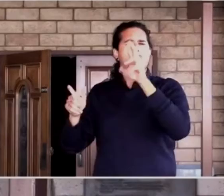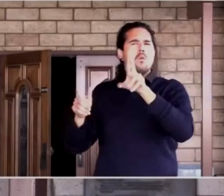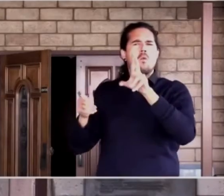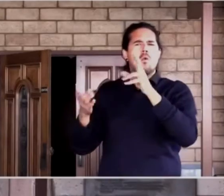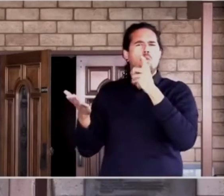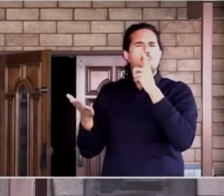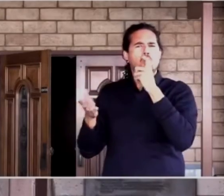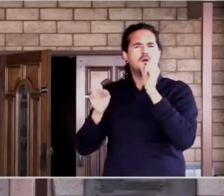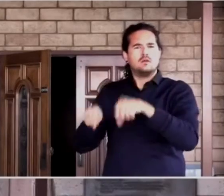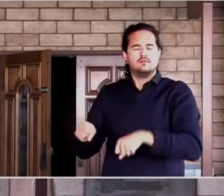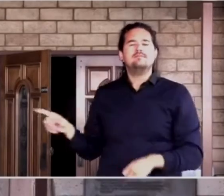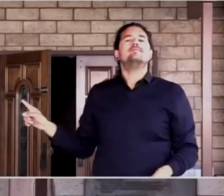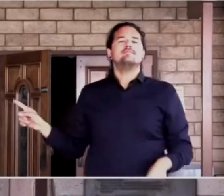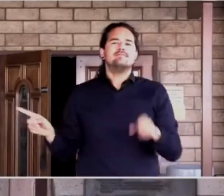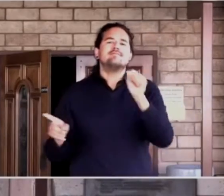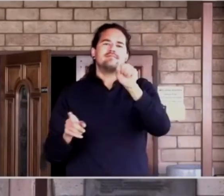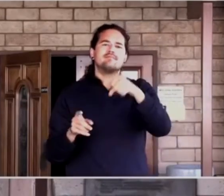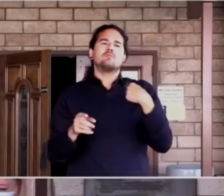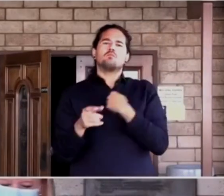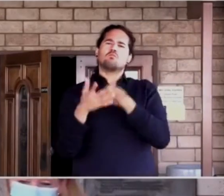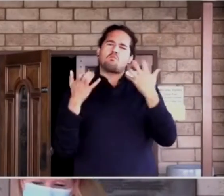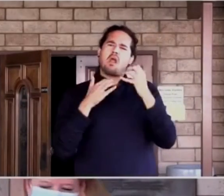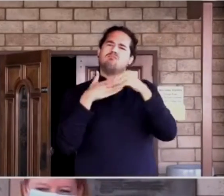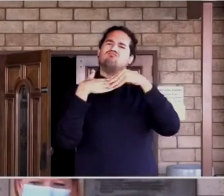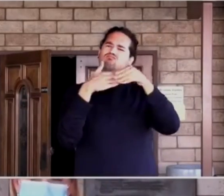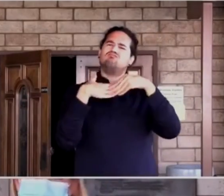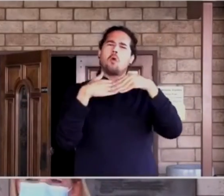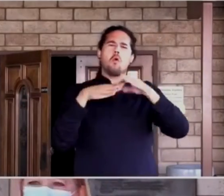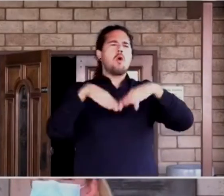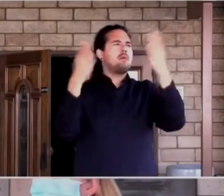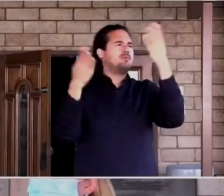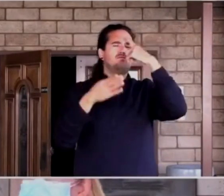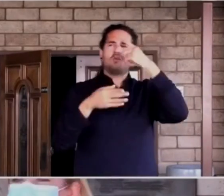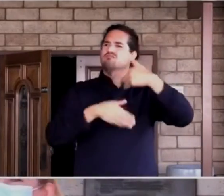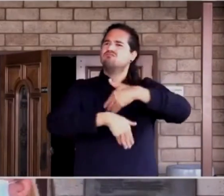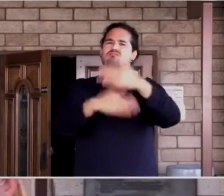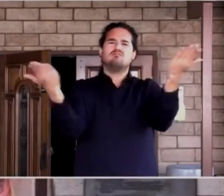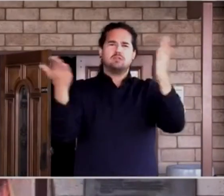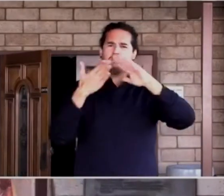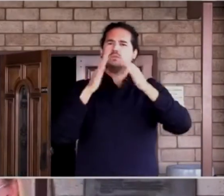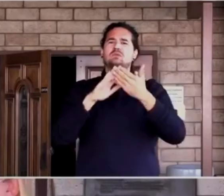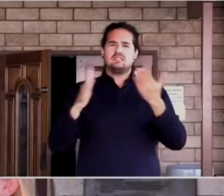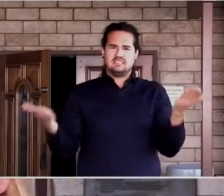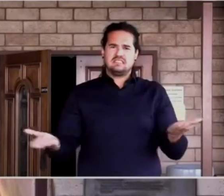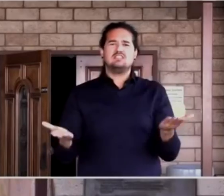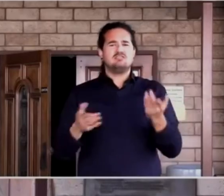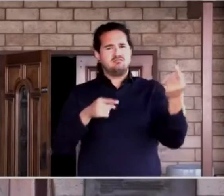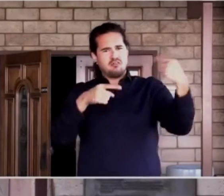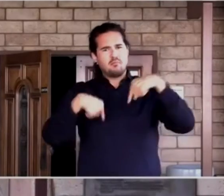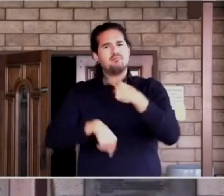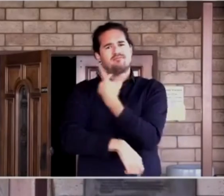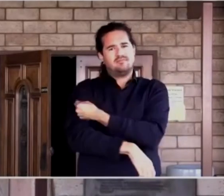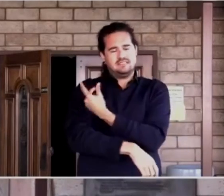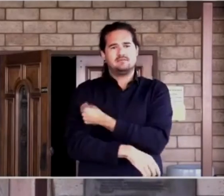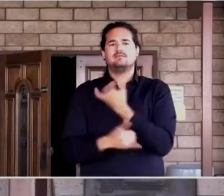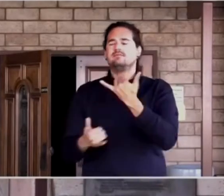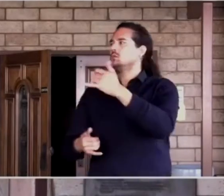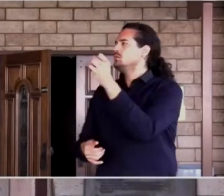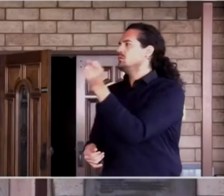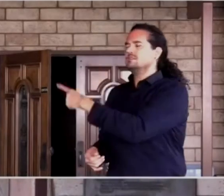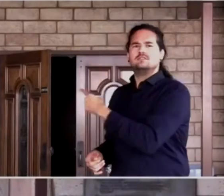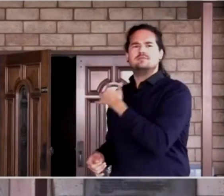you. Dr. Tong, one more from me, if you don't mind. What can you tell us about the status of the vaccine